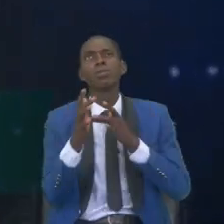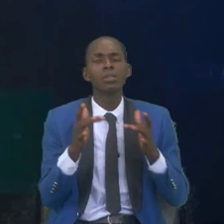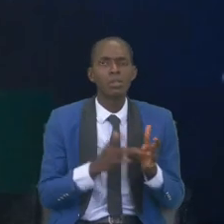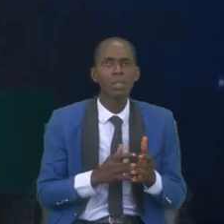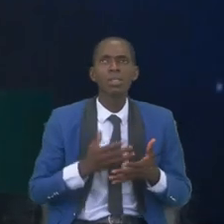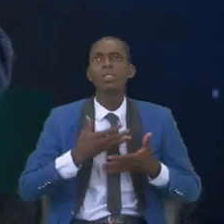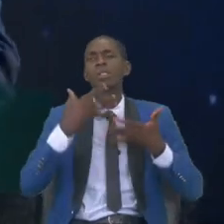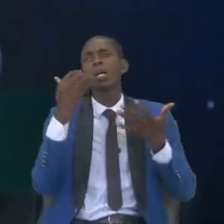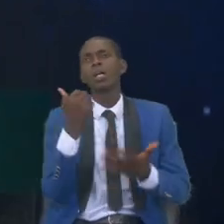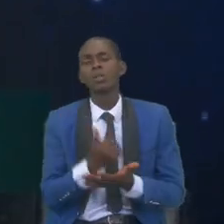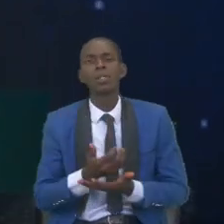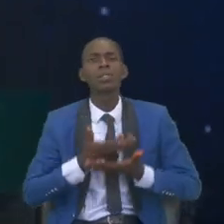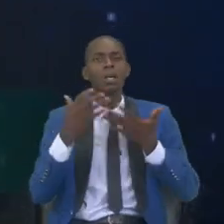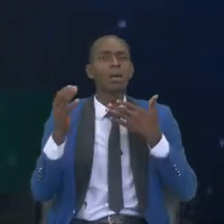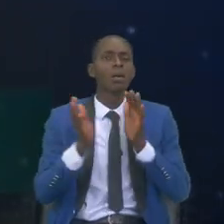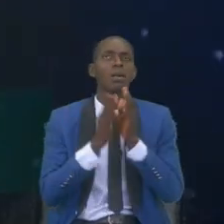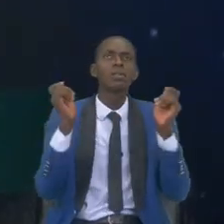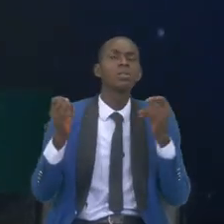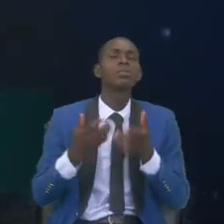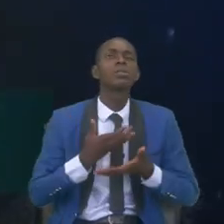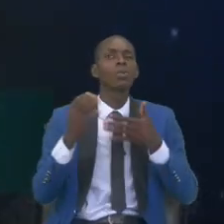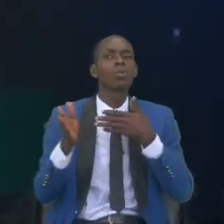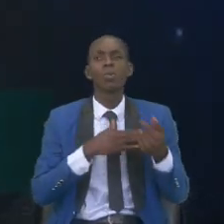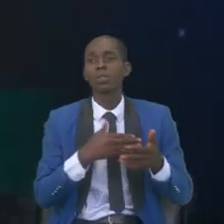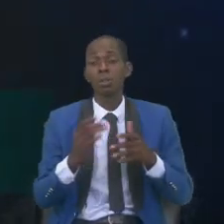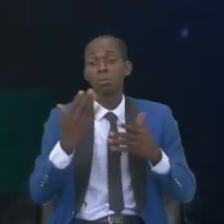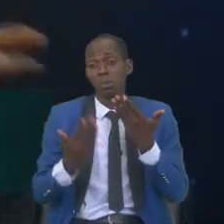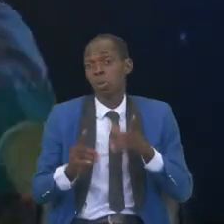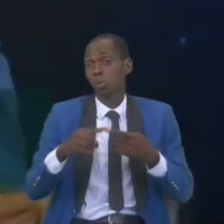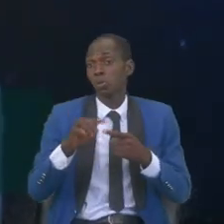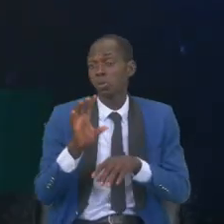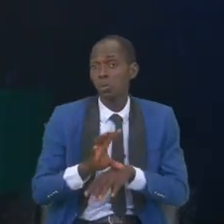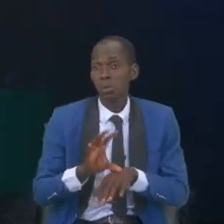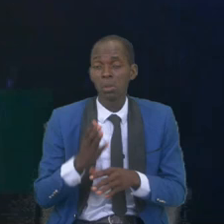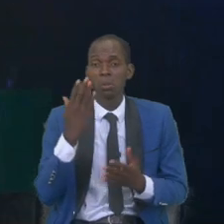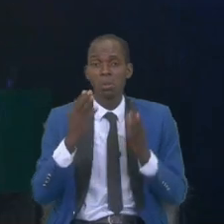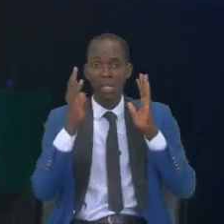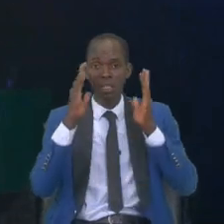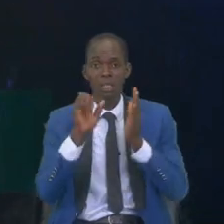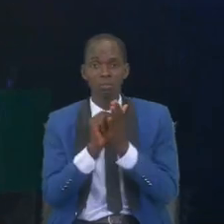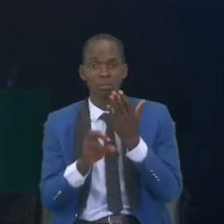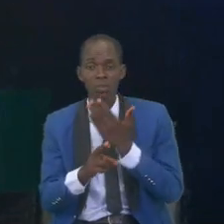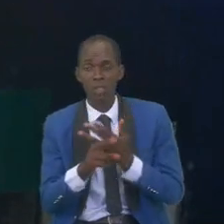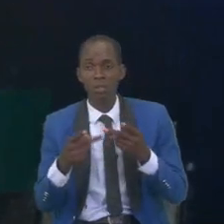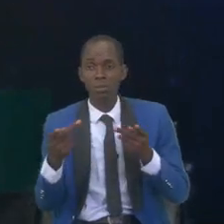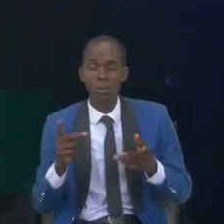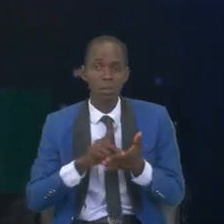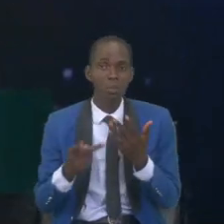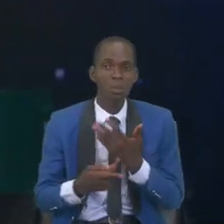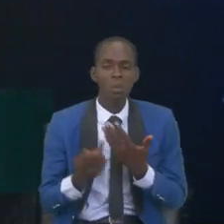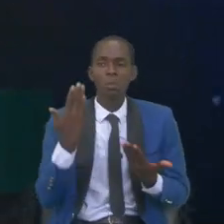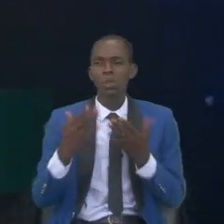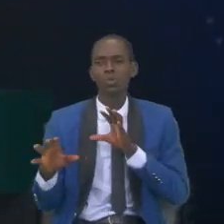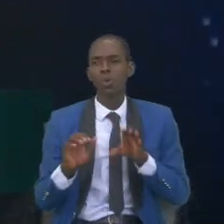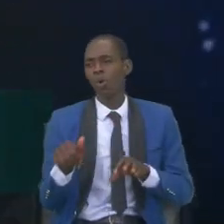hallelujah. Whatever. He may attend church. He may go to seminary. He may do any other thing, religious thing. The